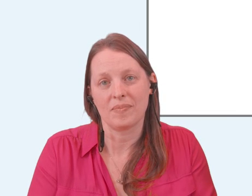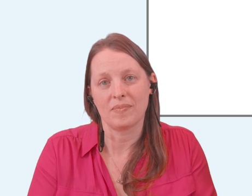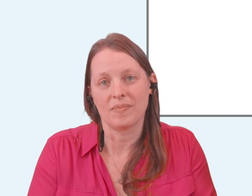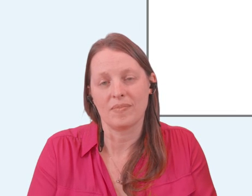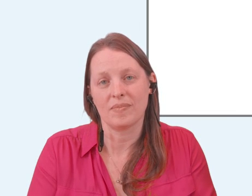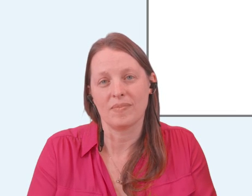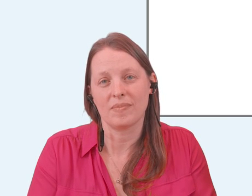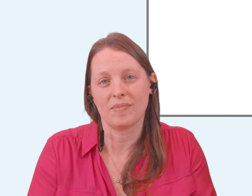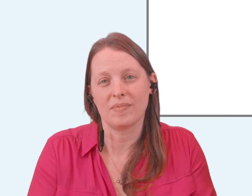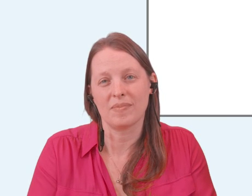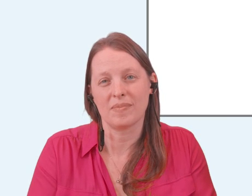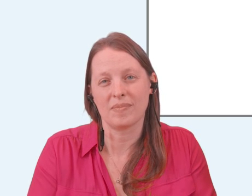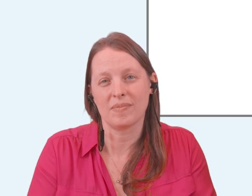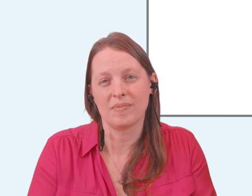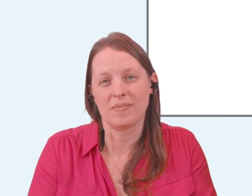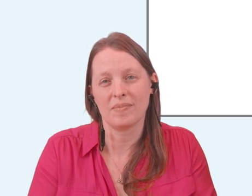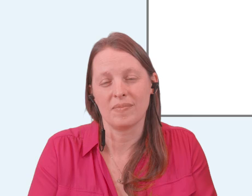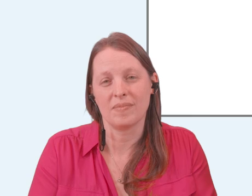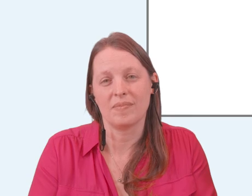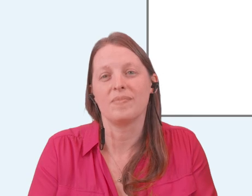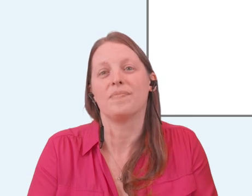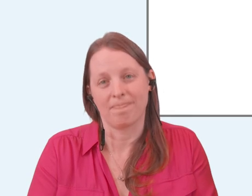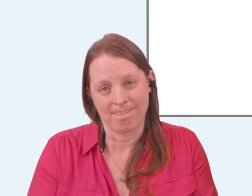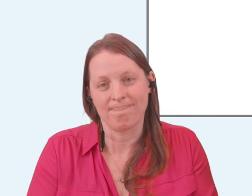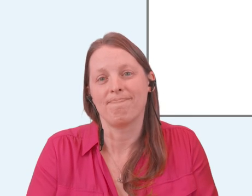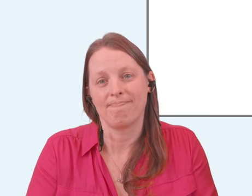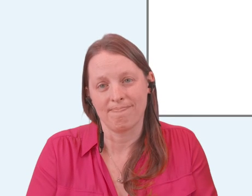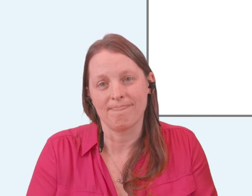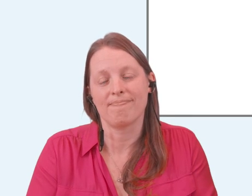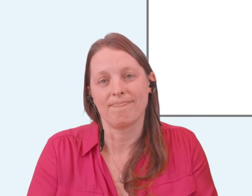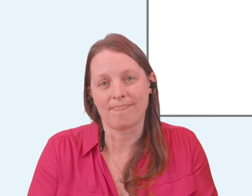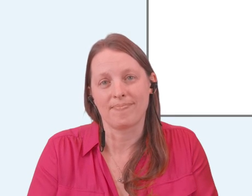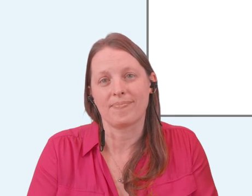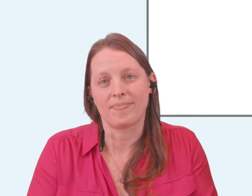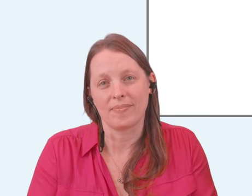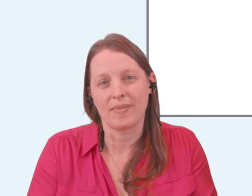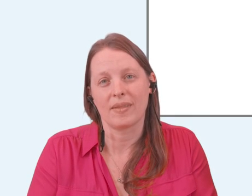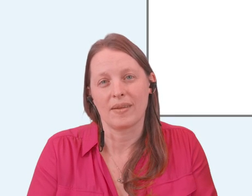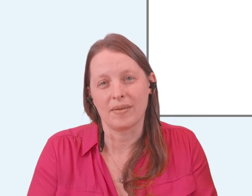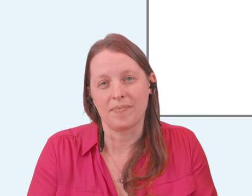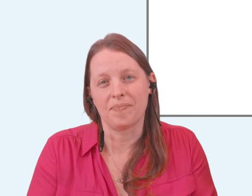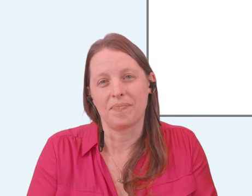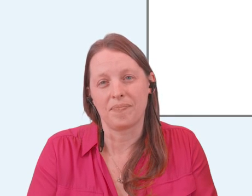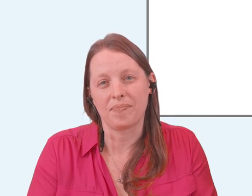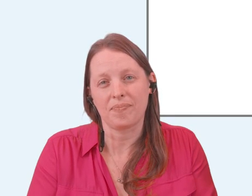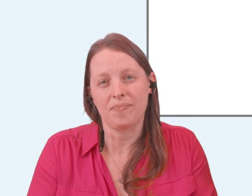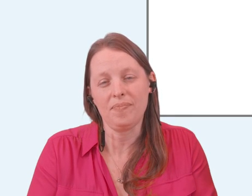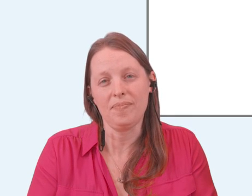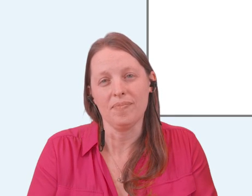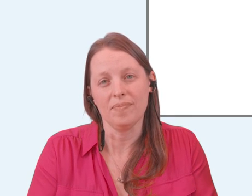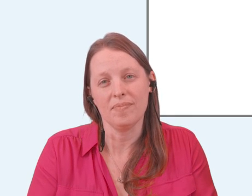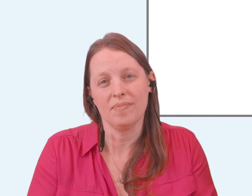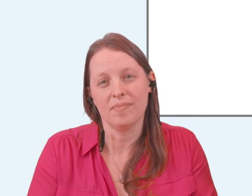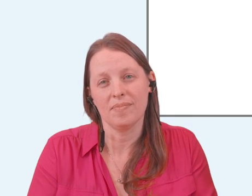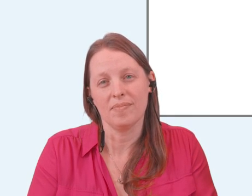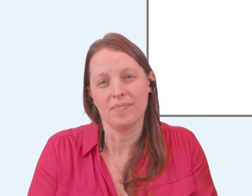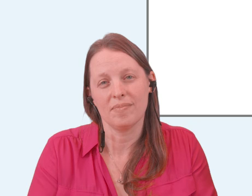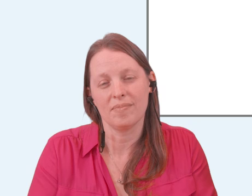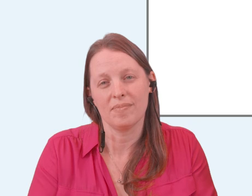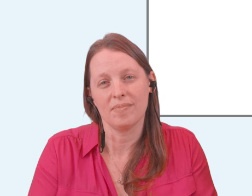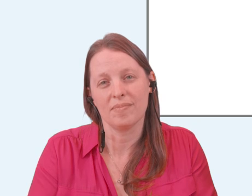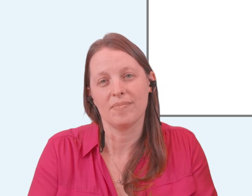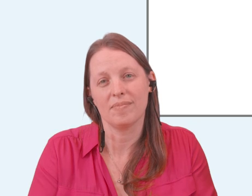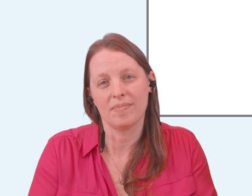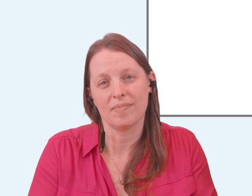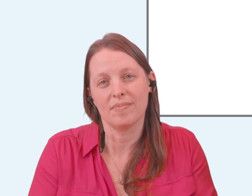The duration of the vertical, in the case of BPPV, the duration is so